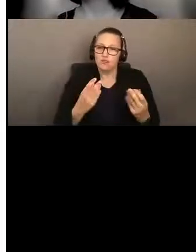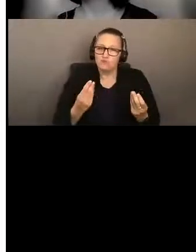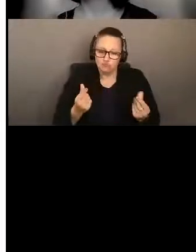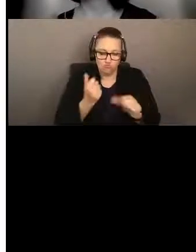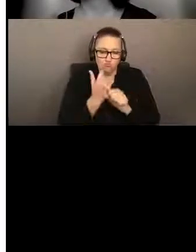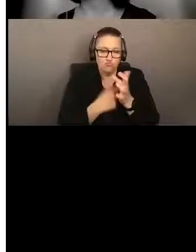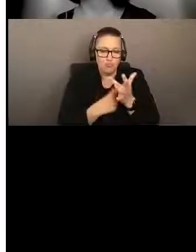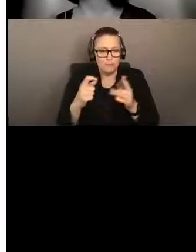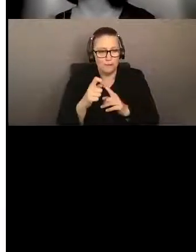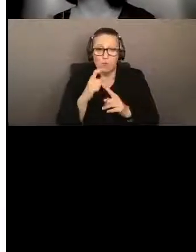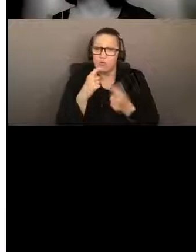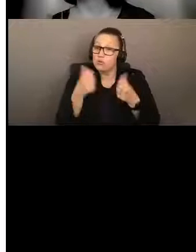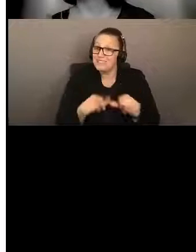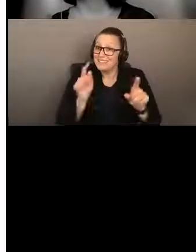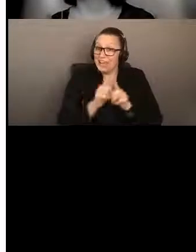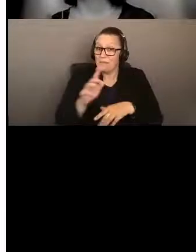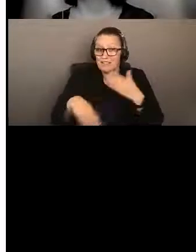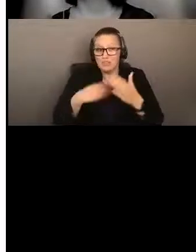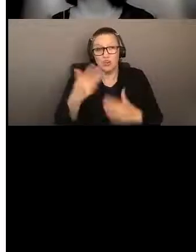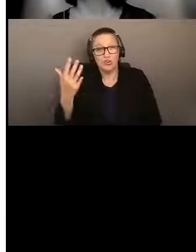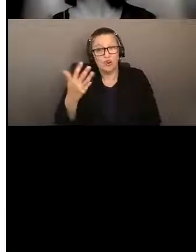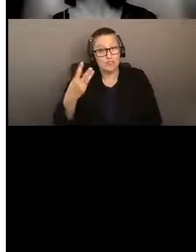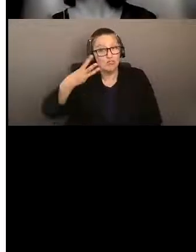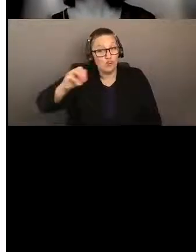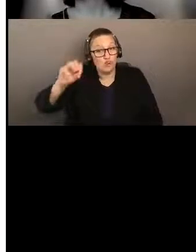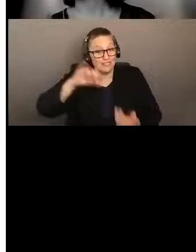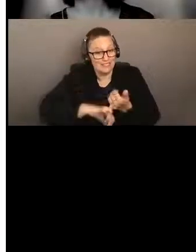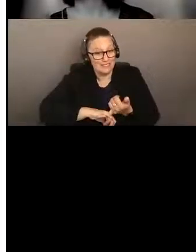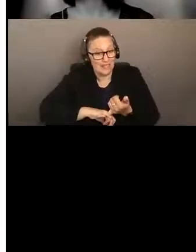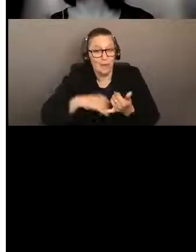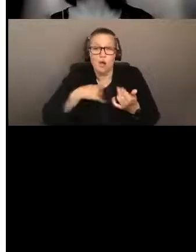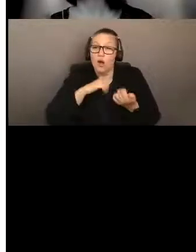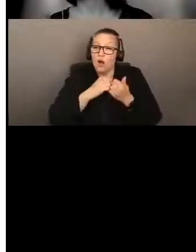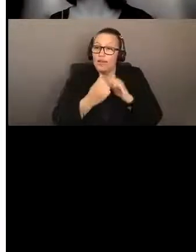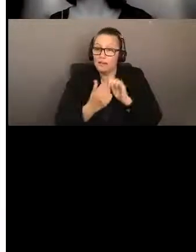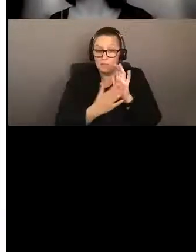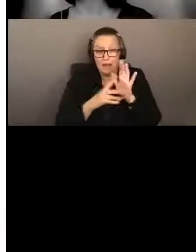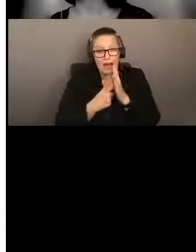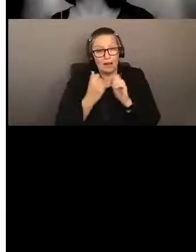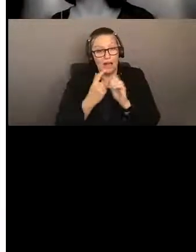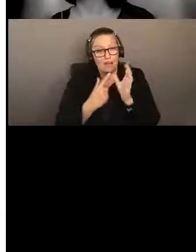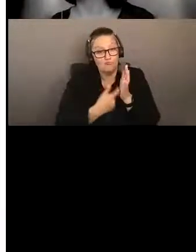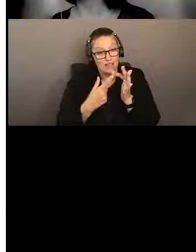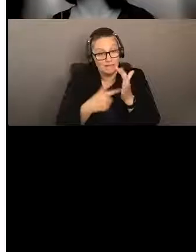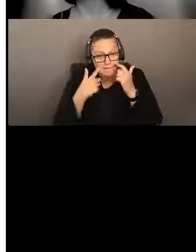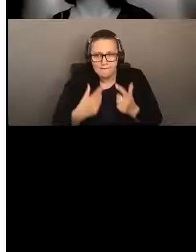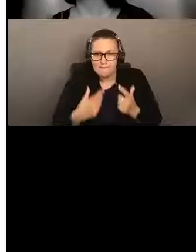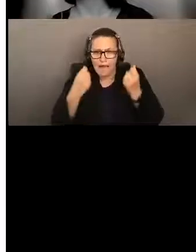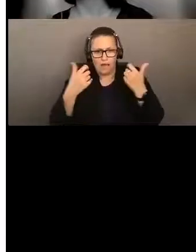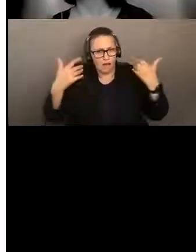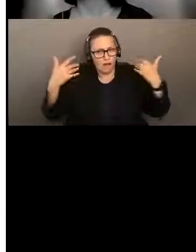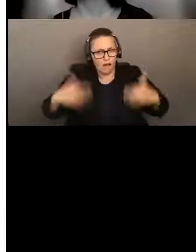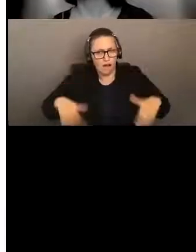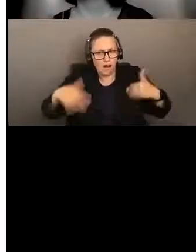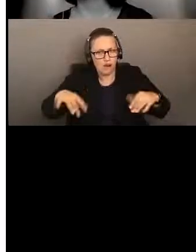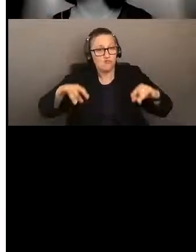the 1930s, and my colleague Margaret Betteridge, curator at the city, discovered when researching these objects that a large range of